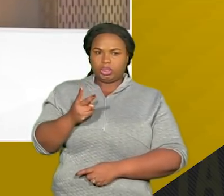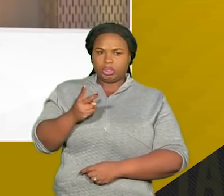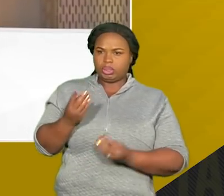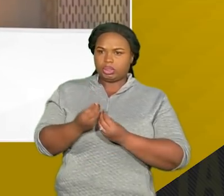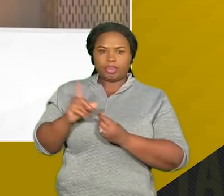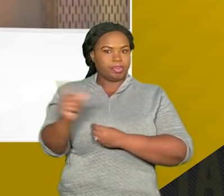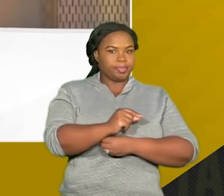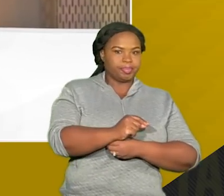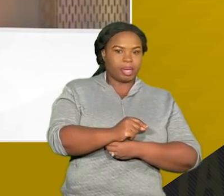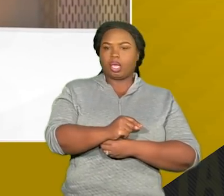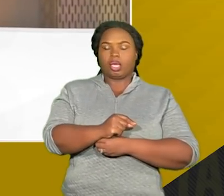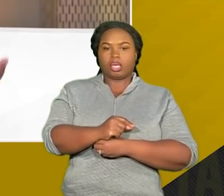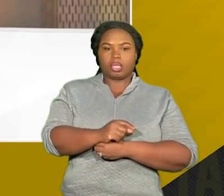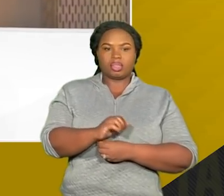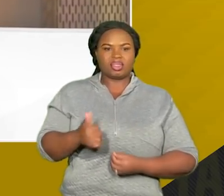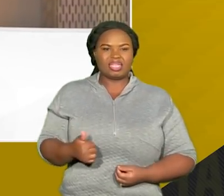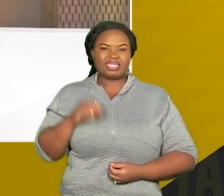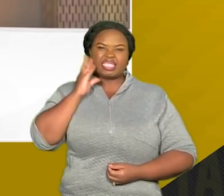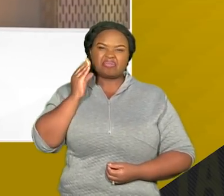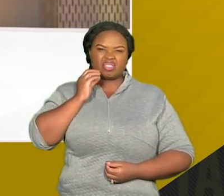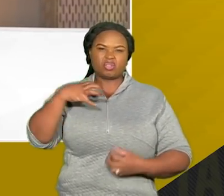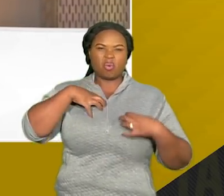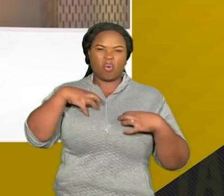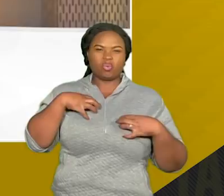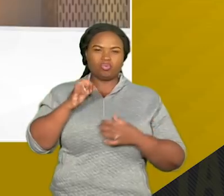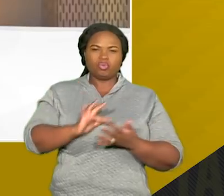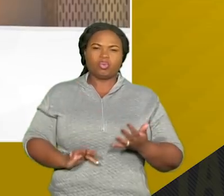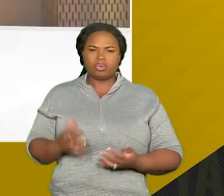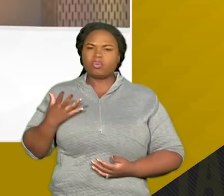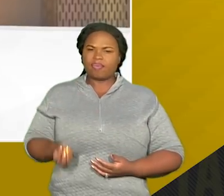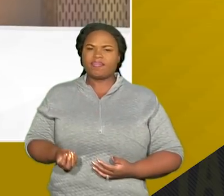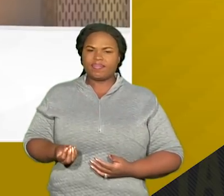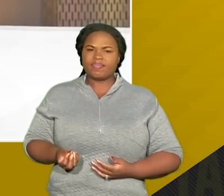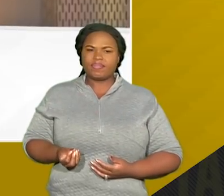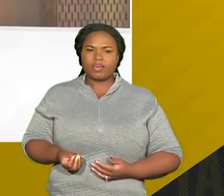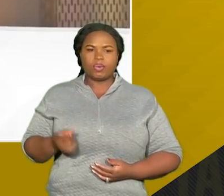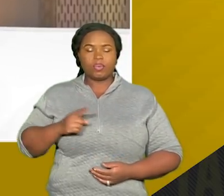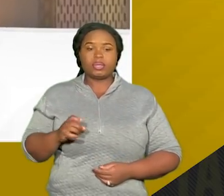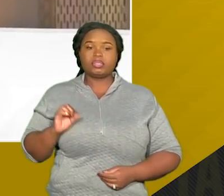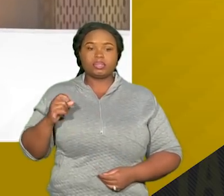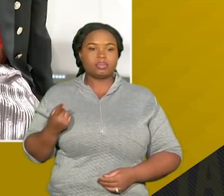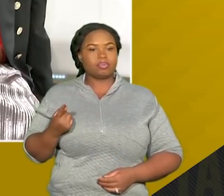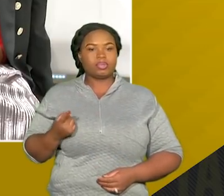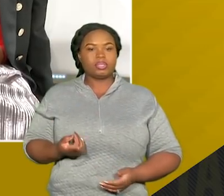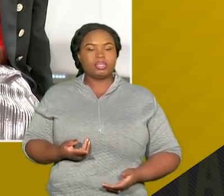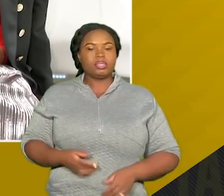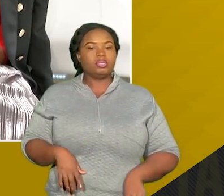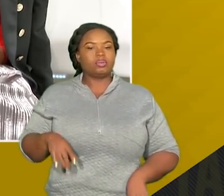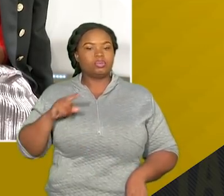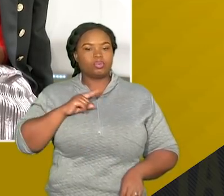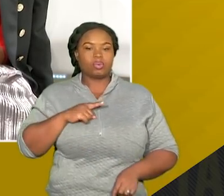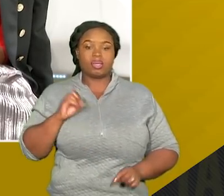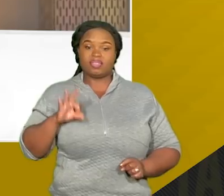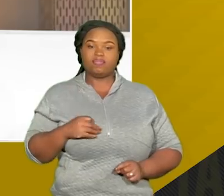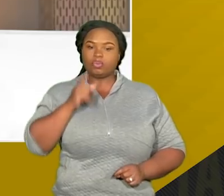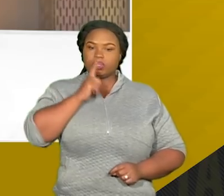ifeta muntu nyahao, that's an experience-based story that you would tell. As someone else, when they tell, especially if you were